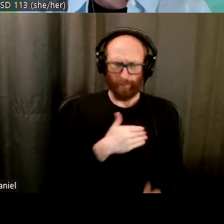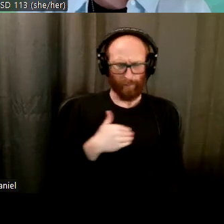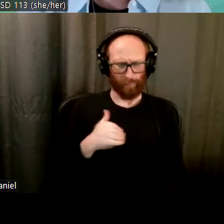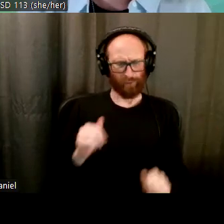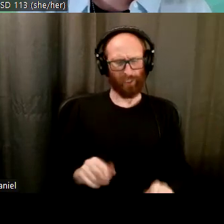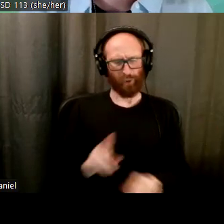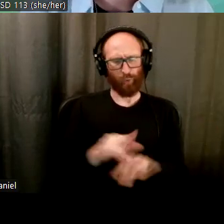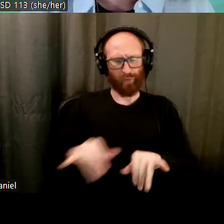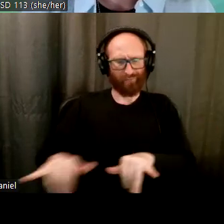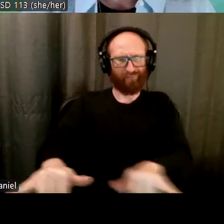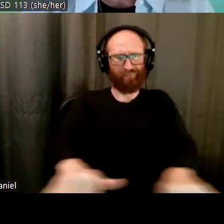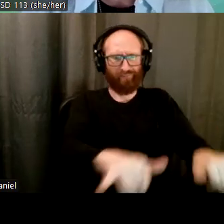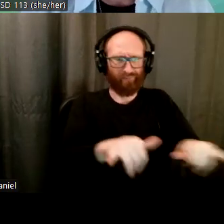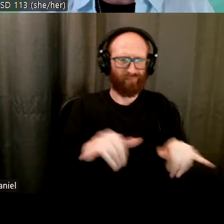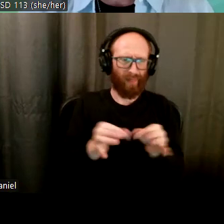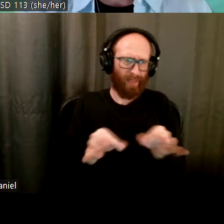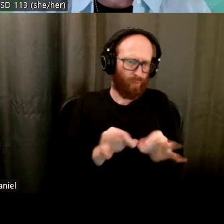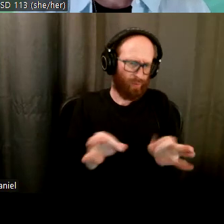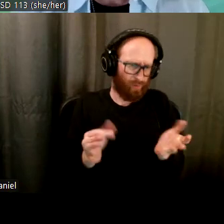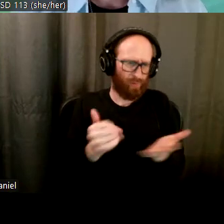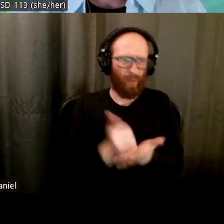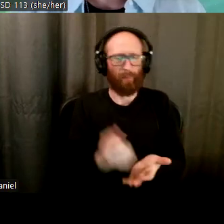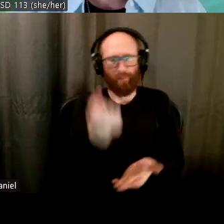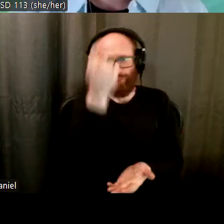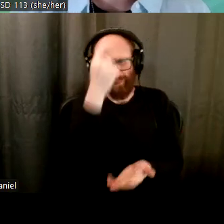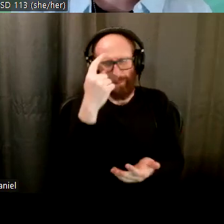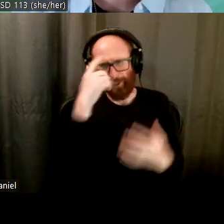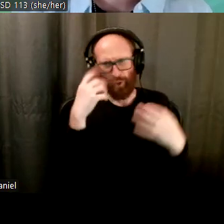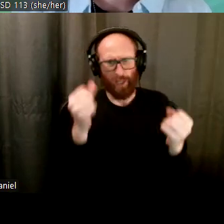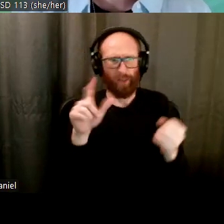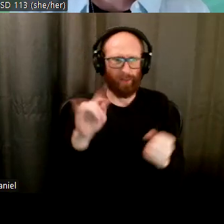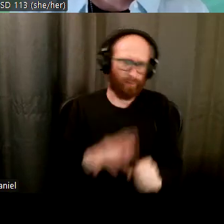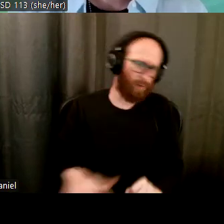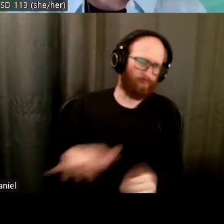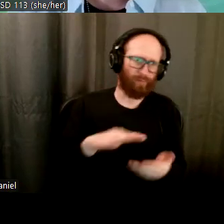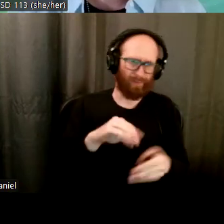and understanding of mental health literacy throughout the community.